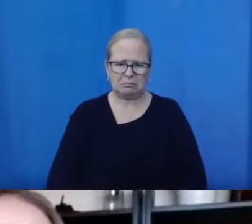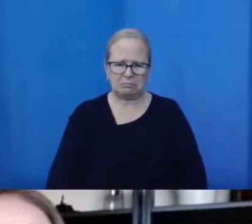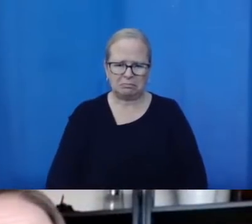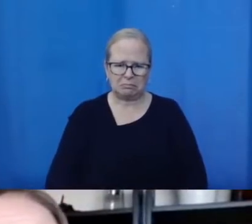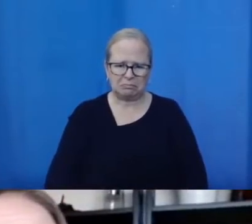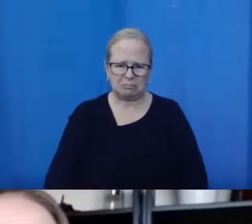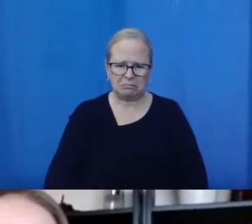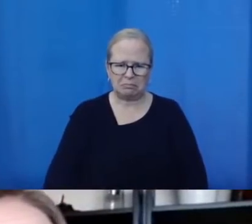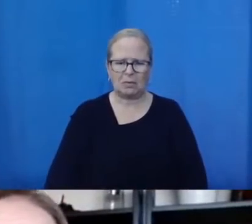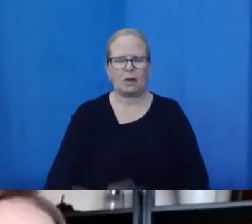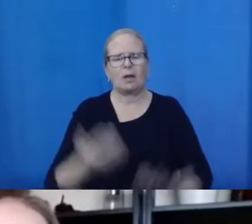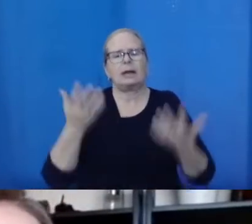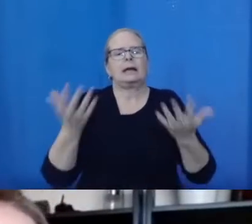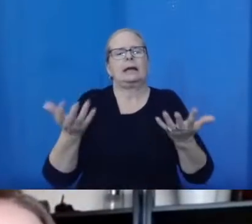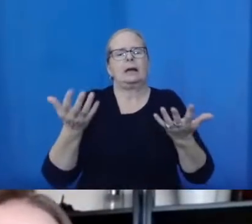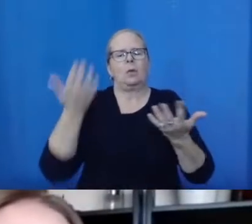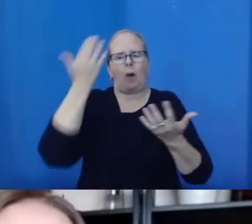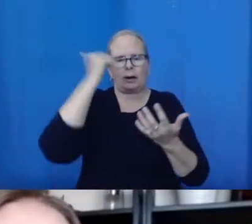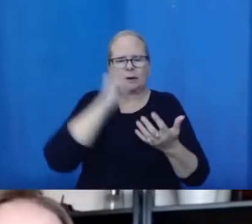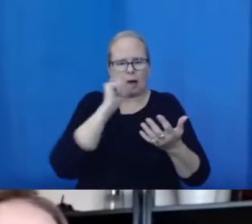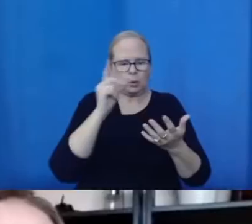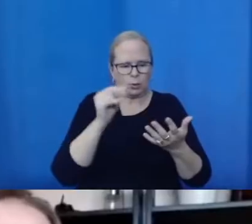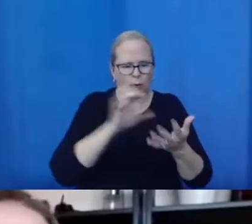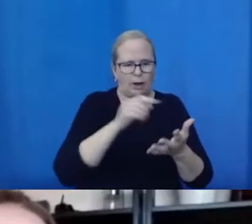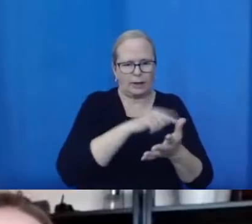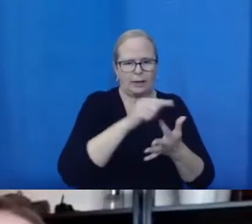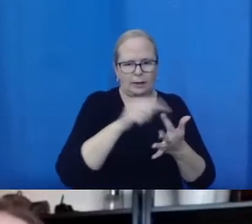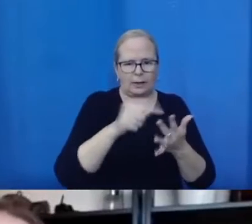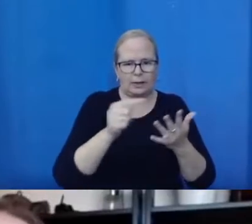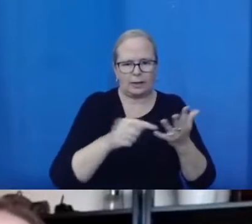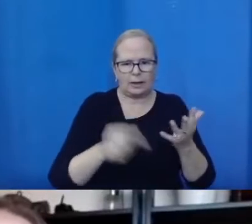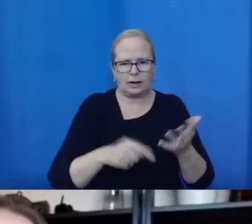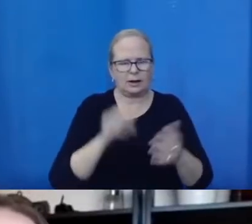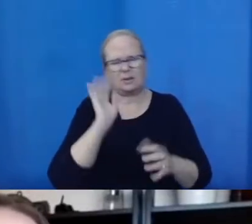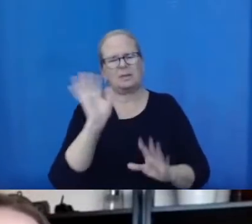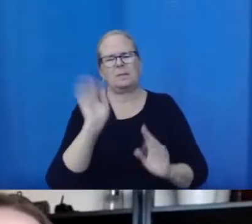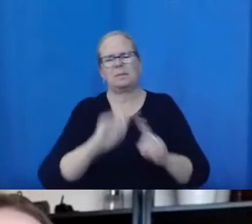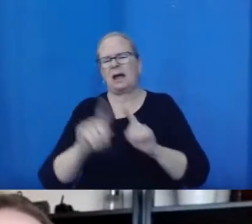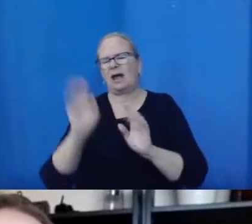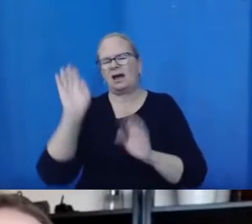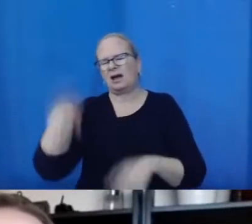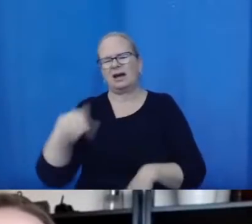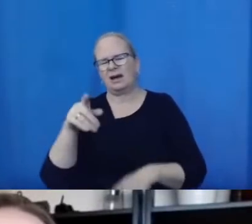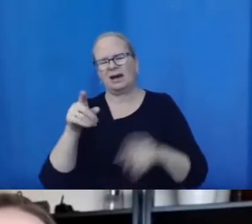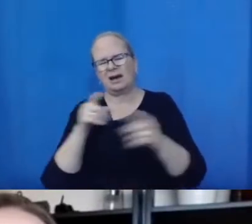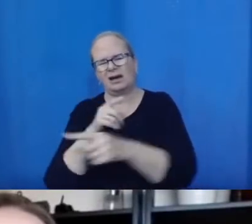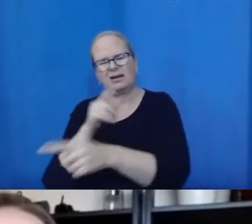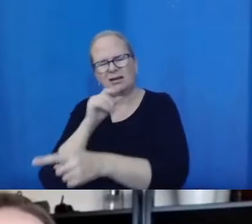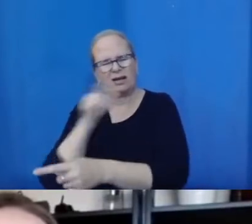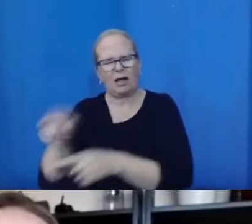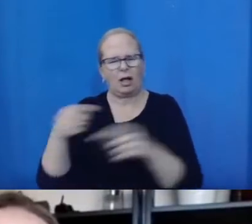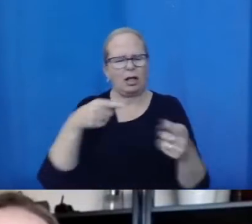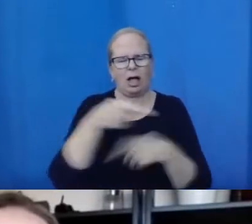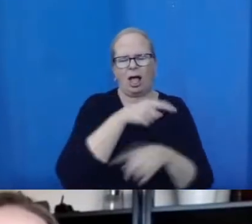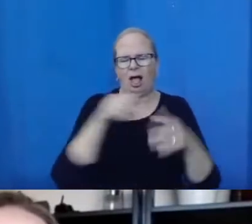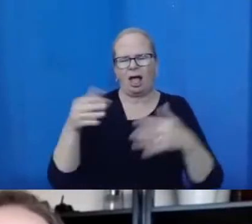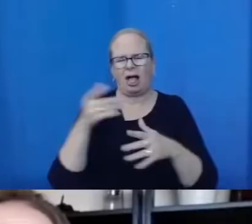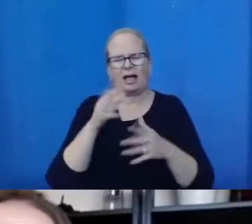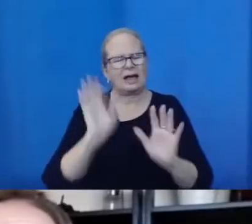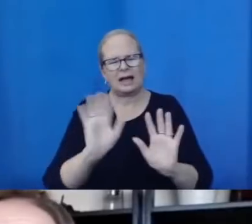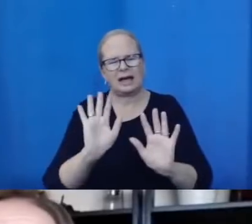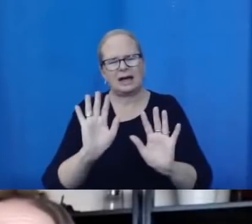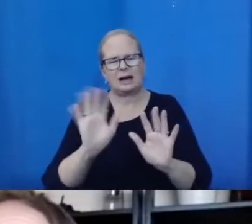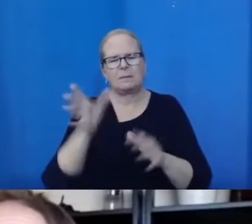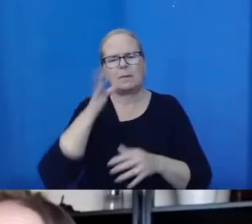jump in and try to fix or lecture or teach. Just creating that space. That is when we look at some of those